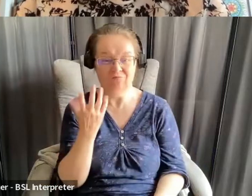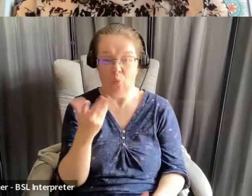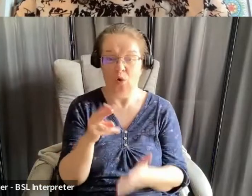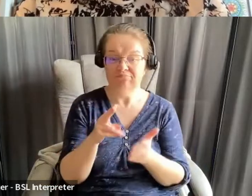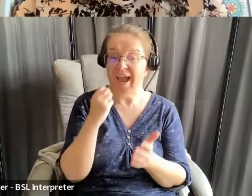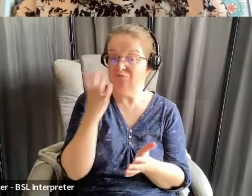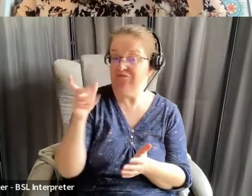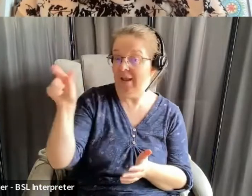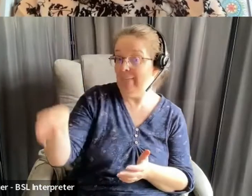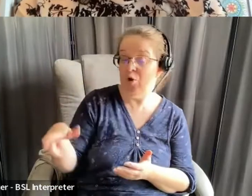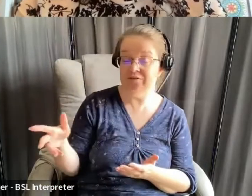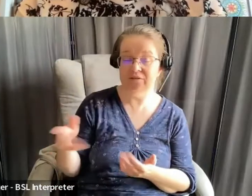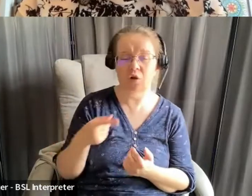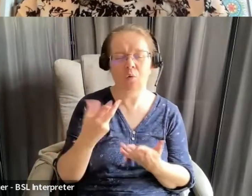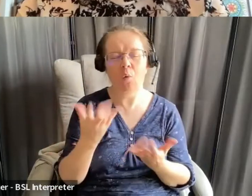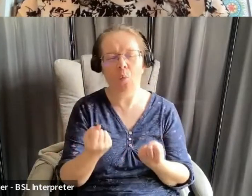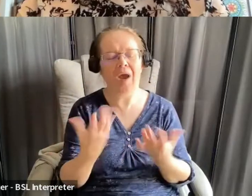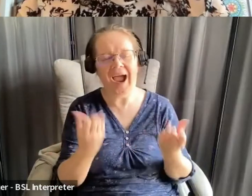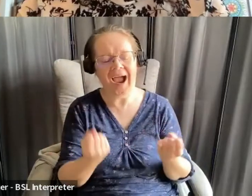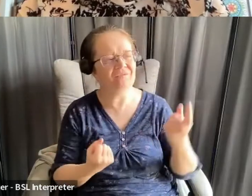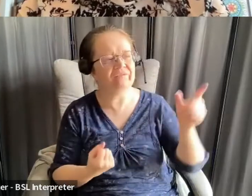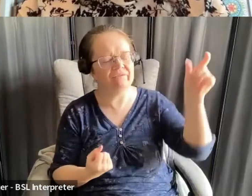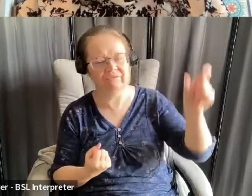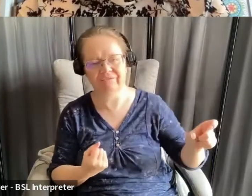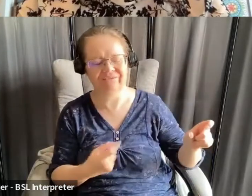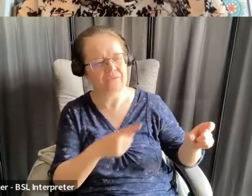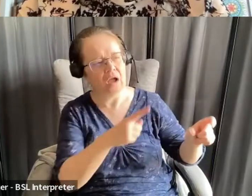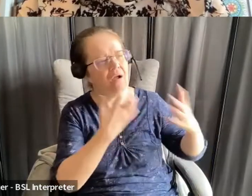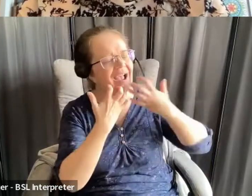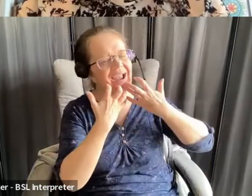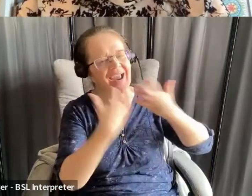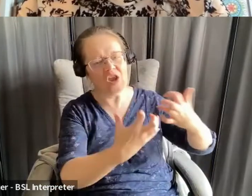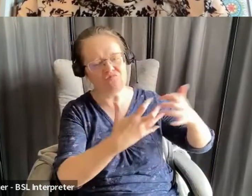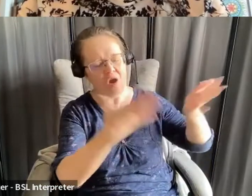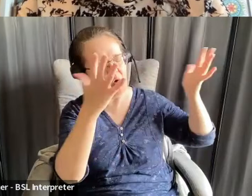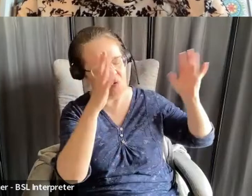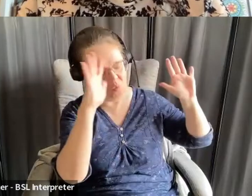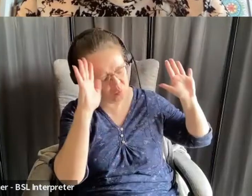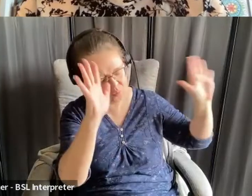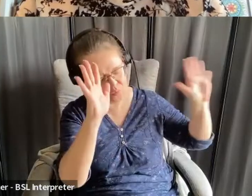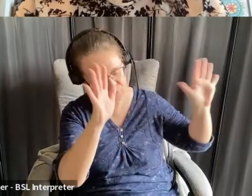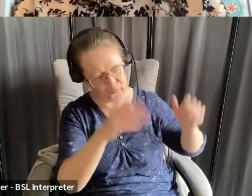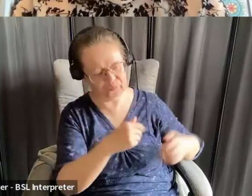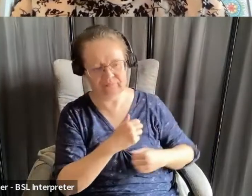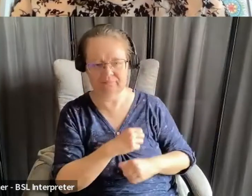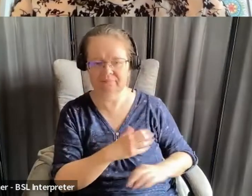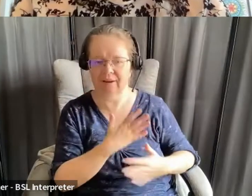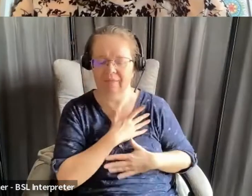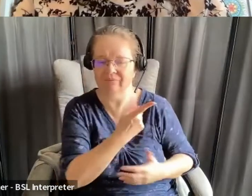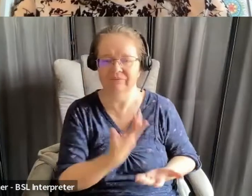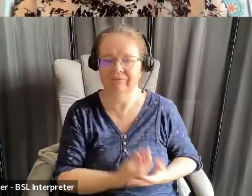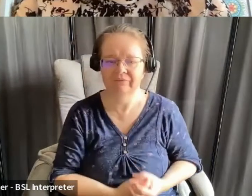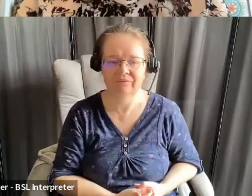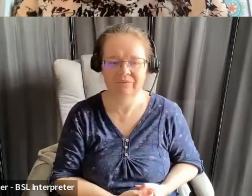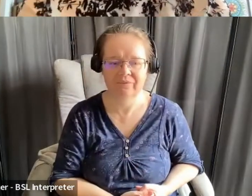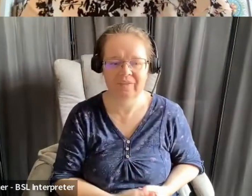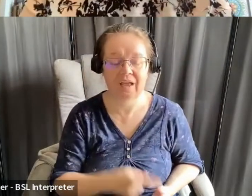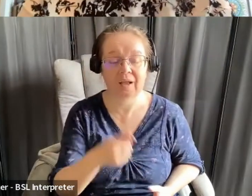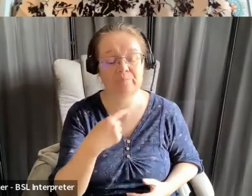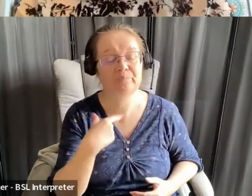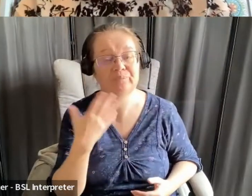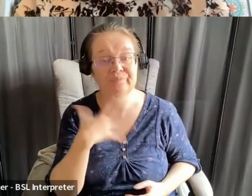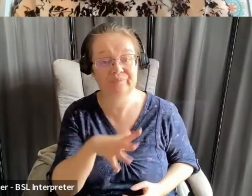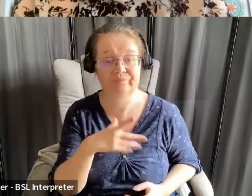person? Or do you have a hero that you want to share with us? Well, as I mentioned